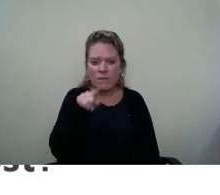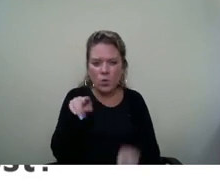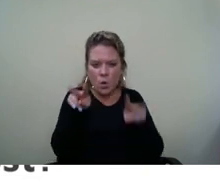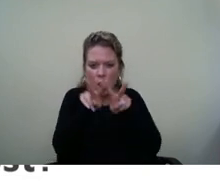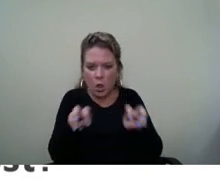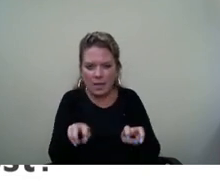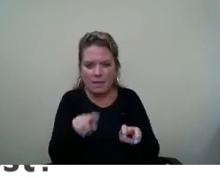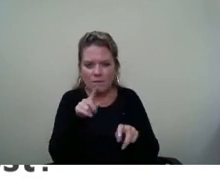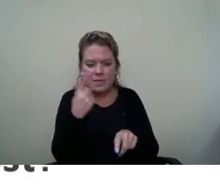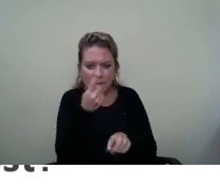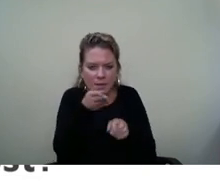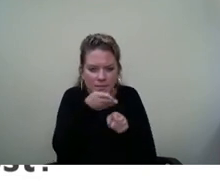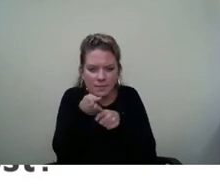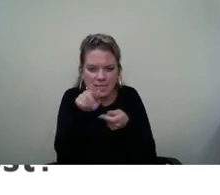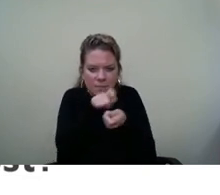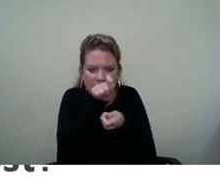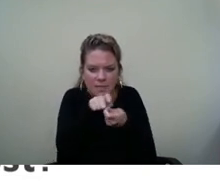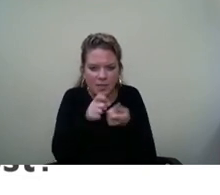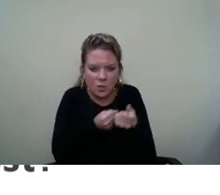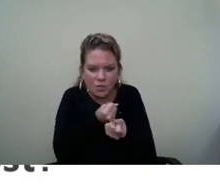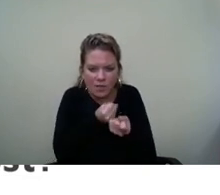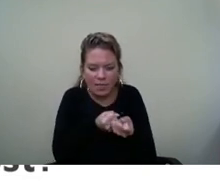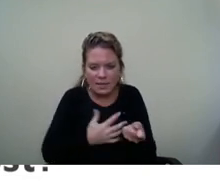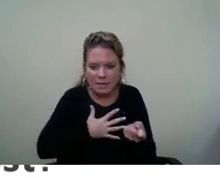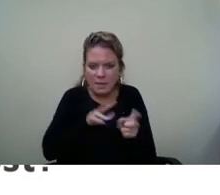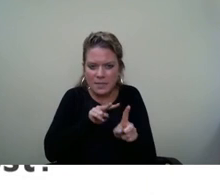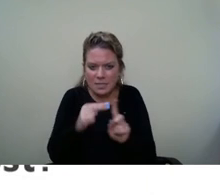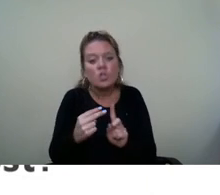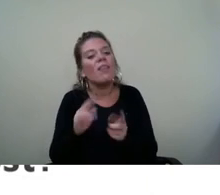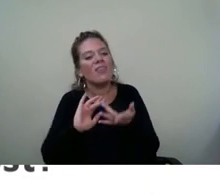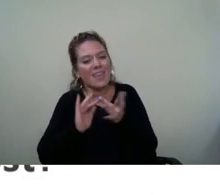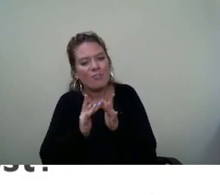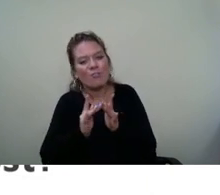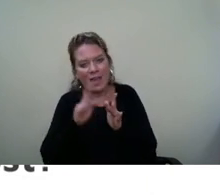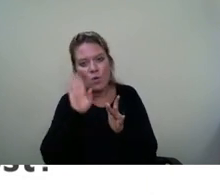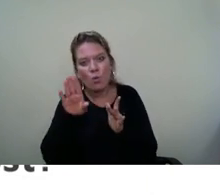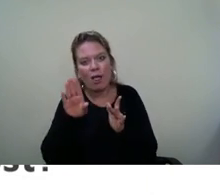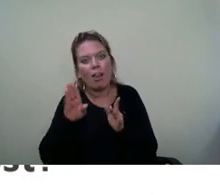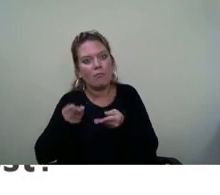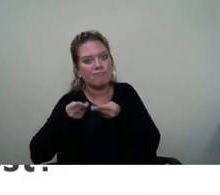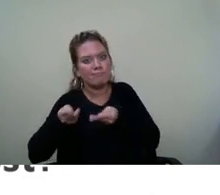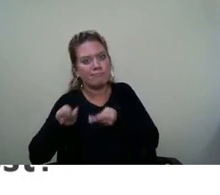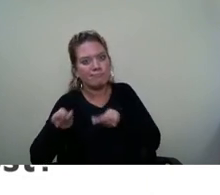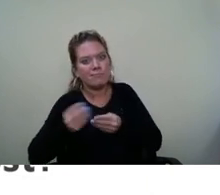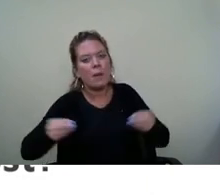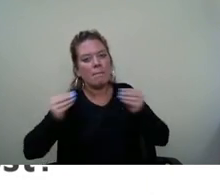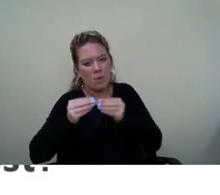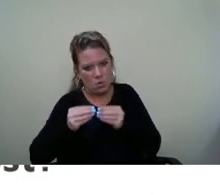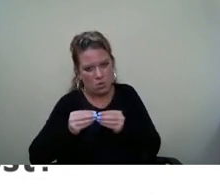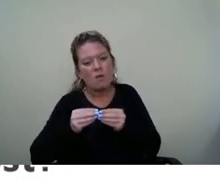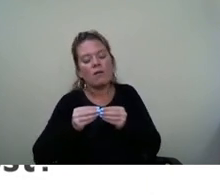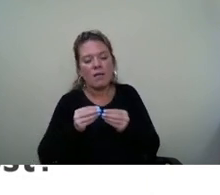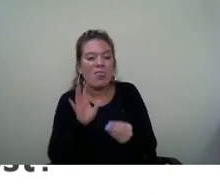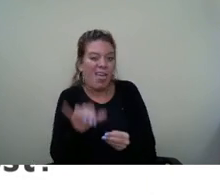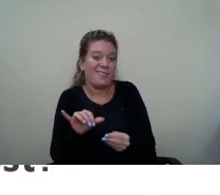the internet to validate your position, the internet will help you find it. Because that's the job of the Google